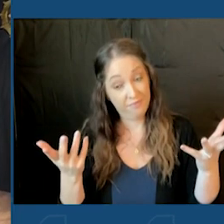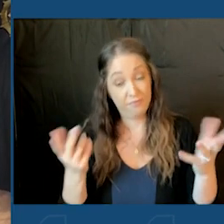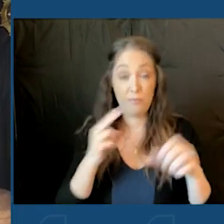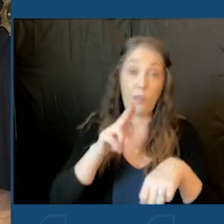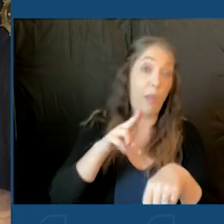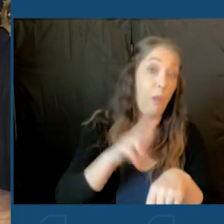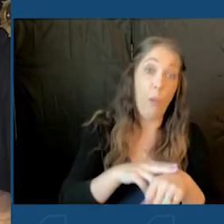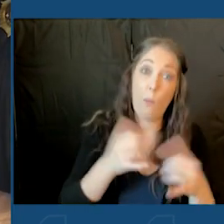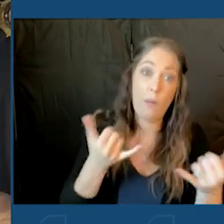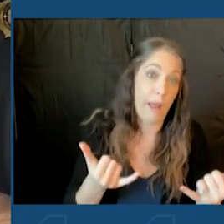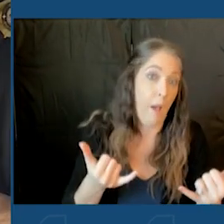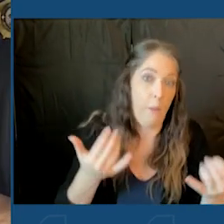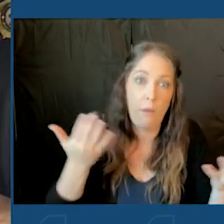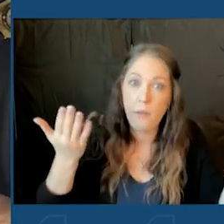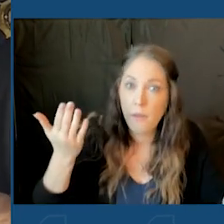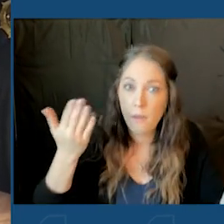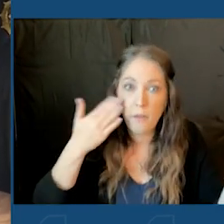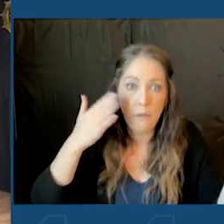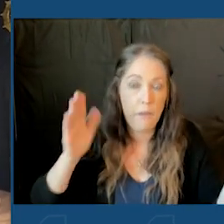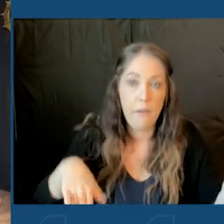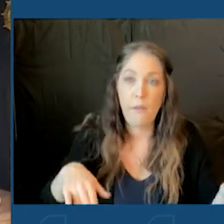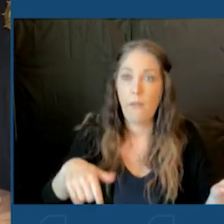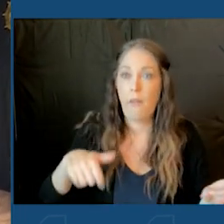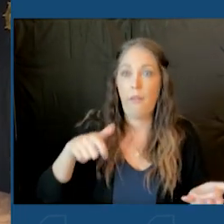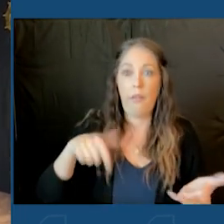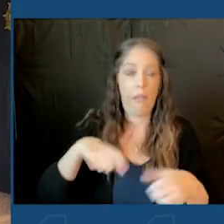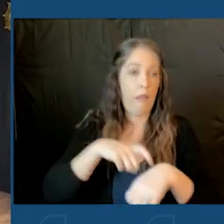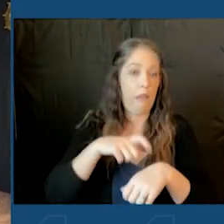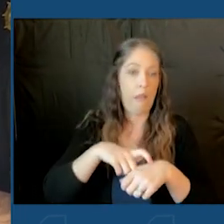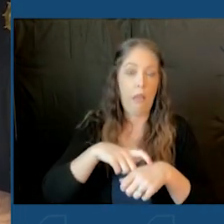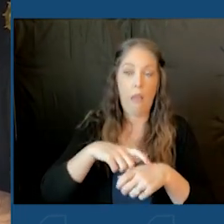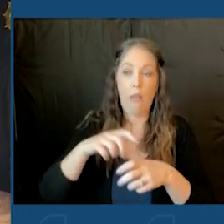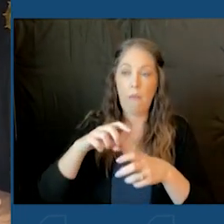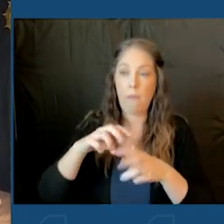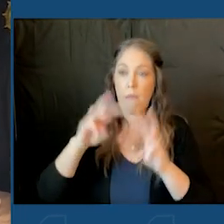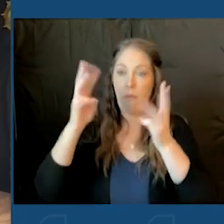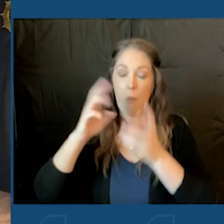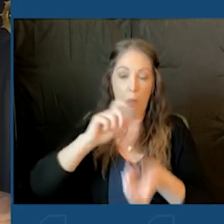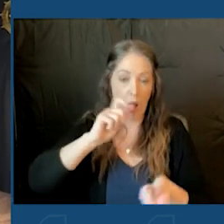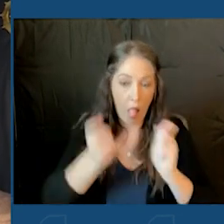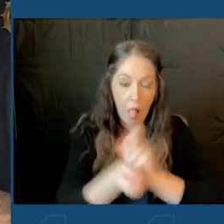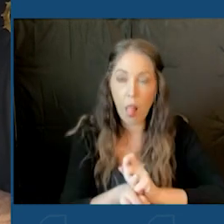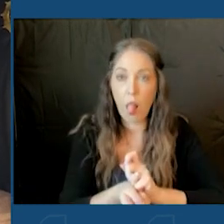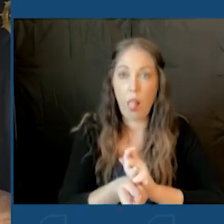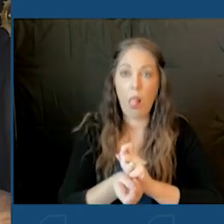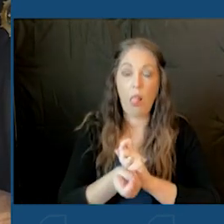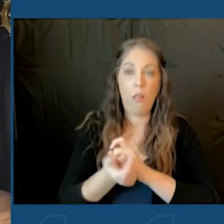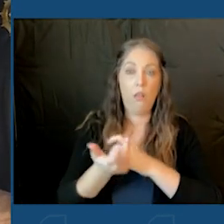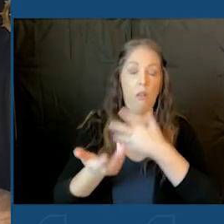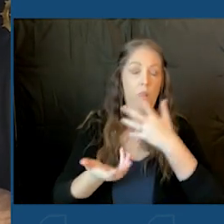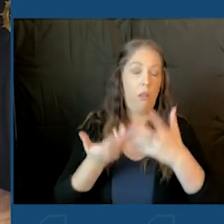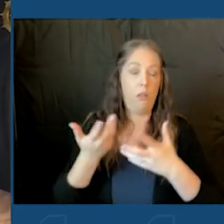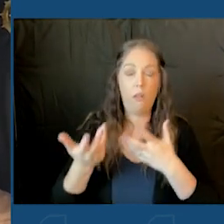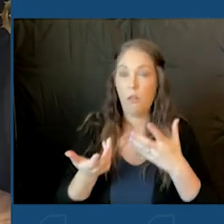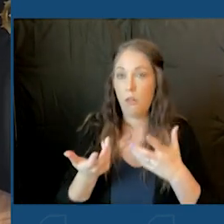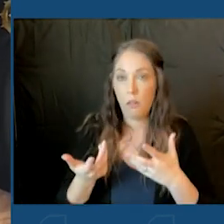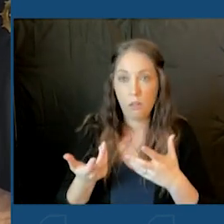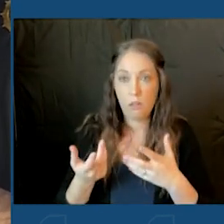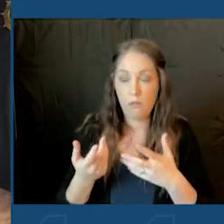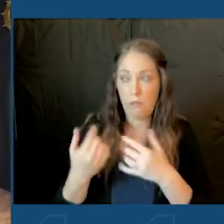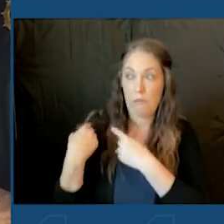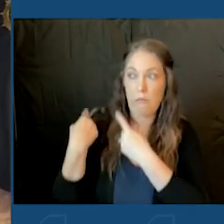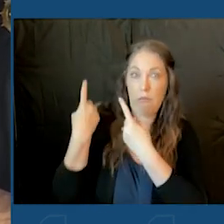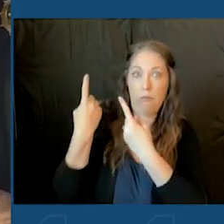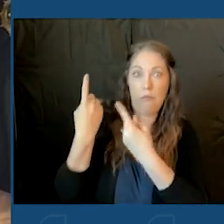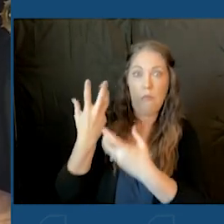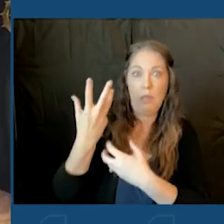anymore in this era of dramatic climate change events that have been consuming us for years now, but